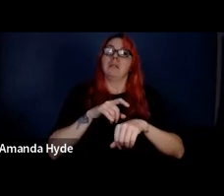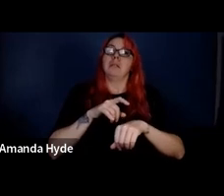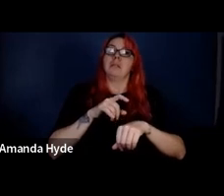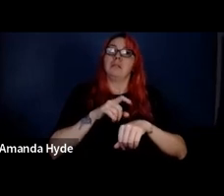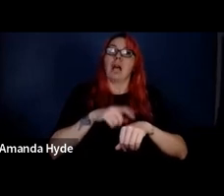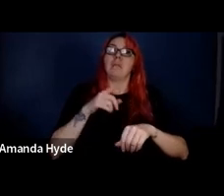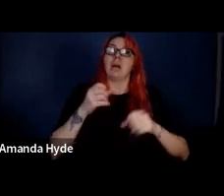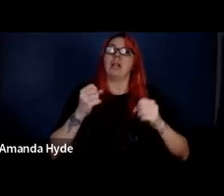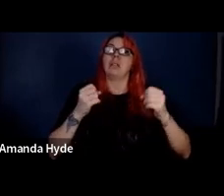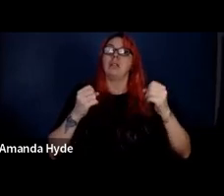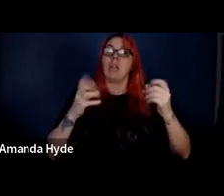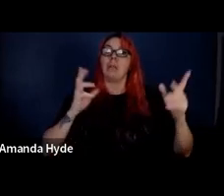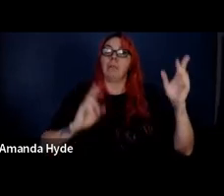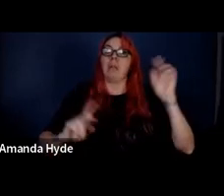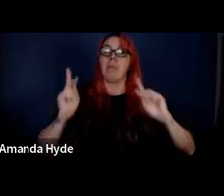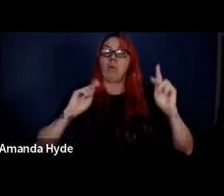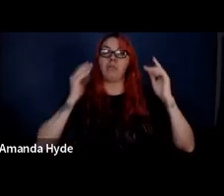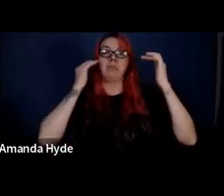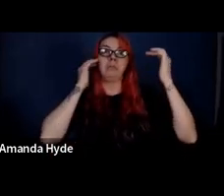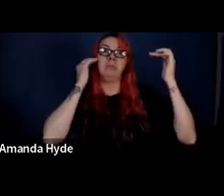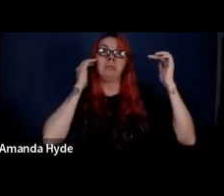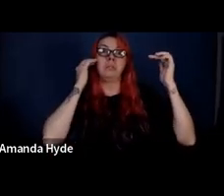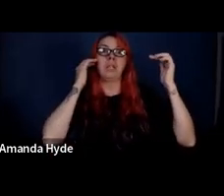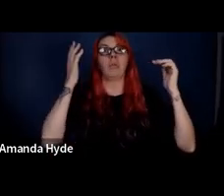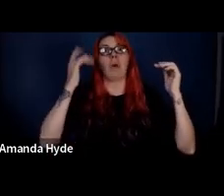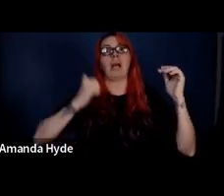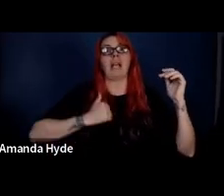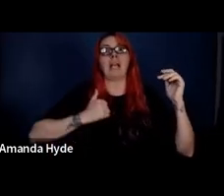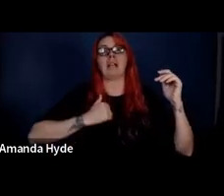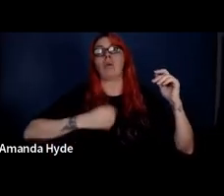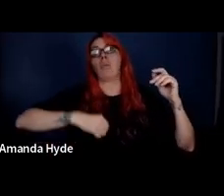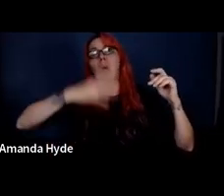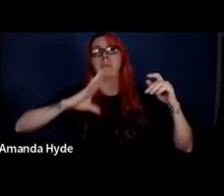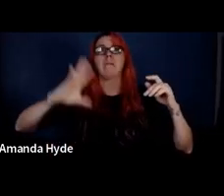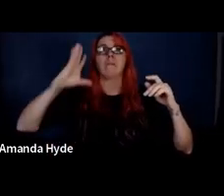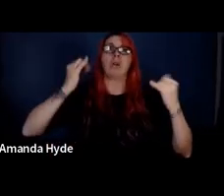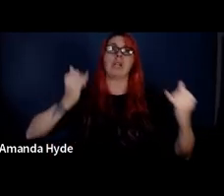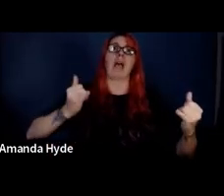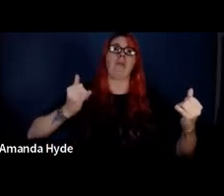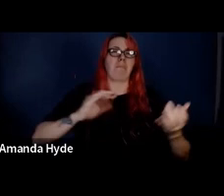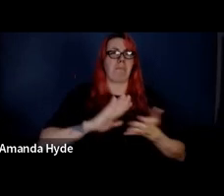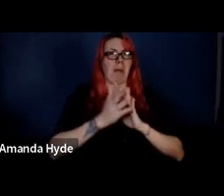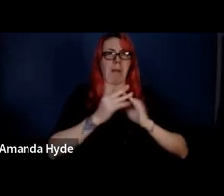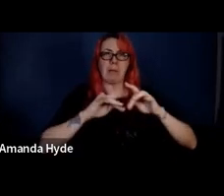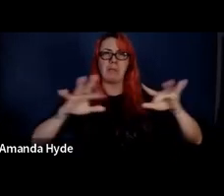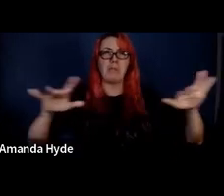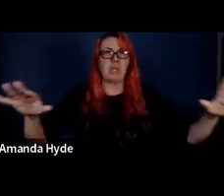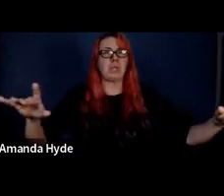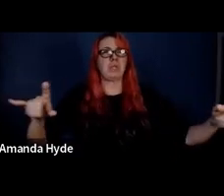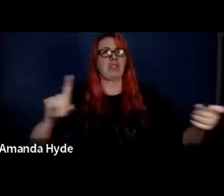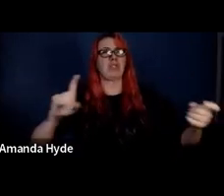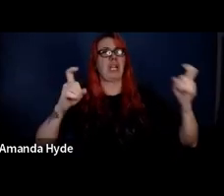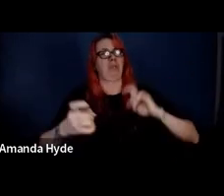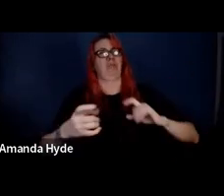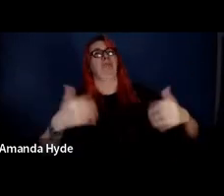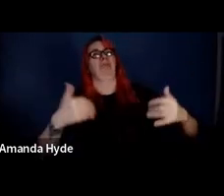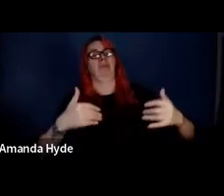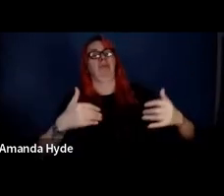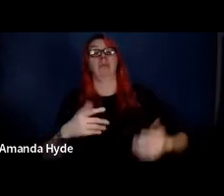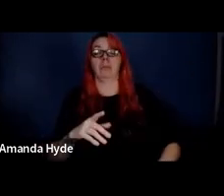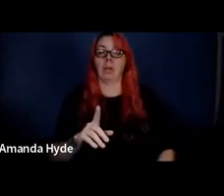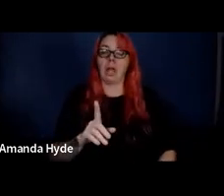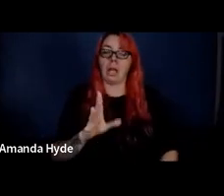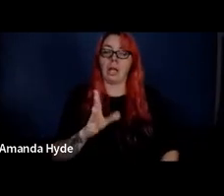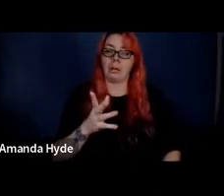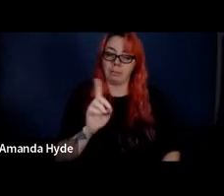anxiety about the changing whiteness of Canada. And when I say whiteness, it's really important to understand in the history of Turtle Island, as Indigenous people used to